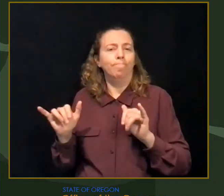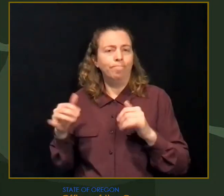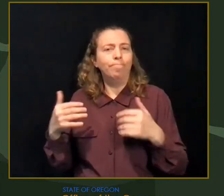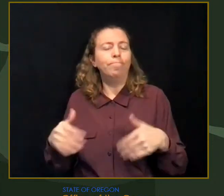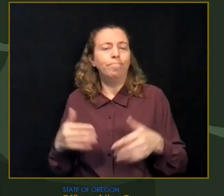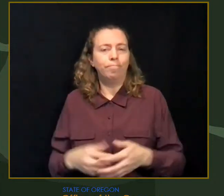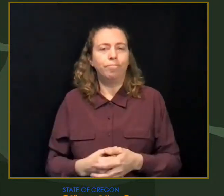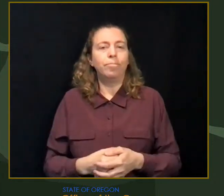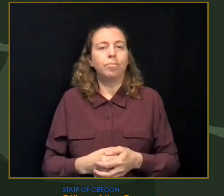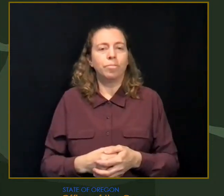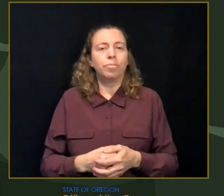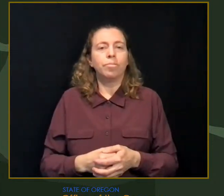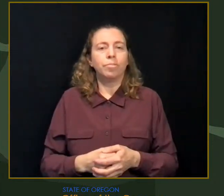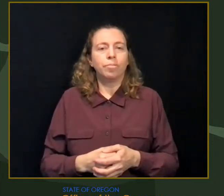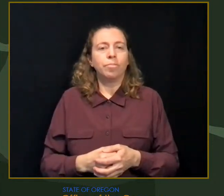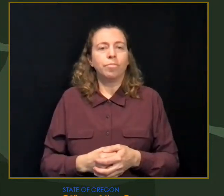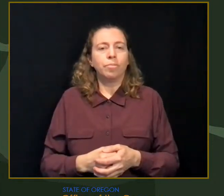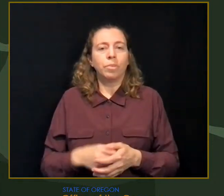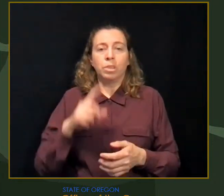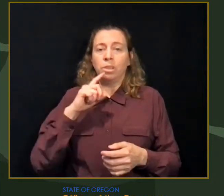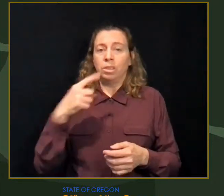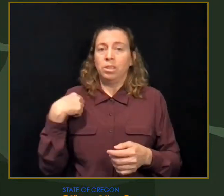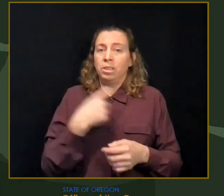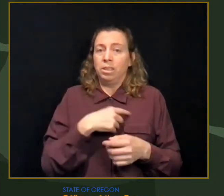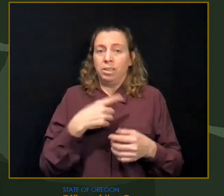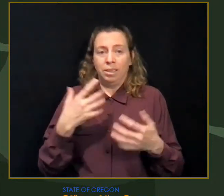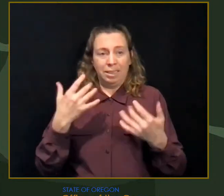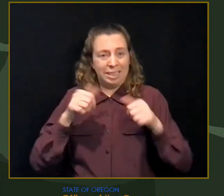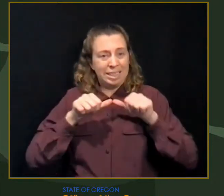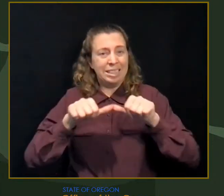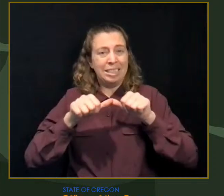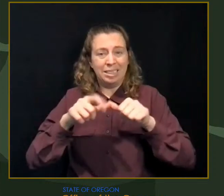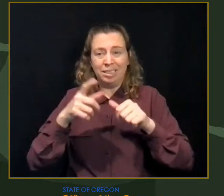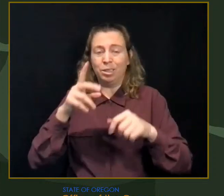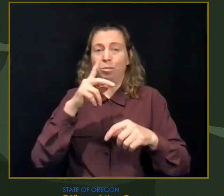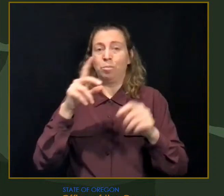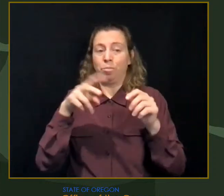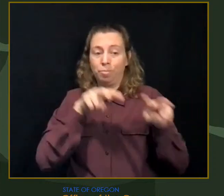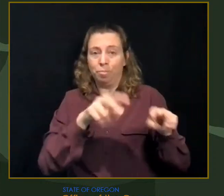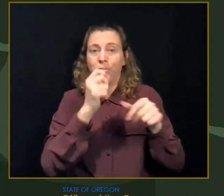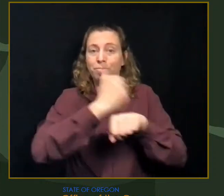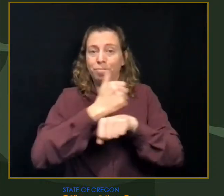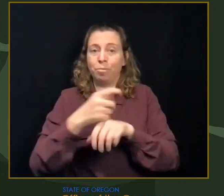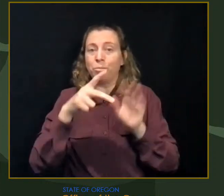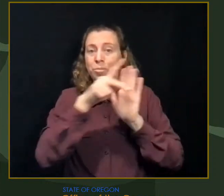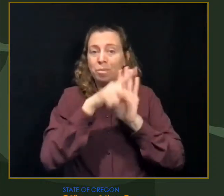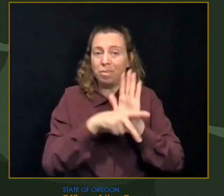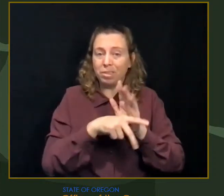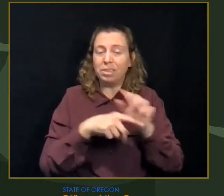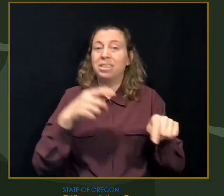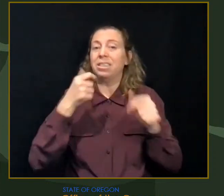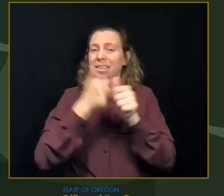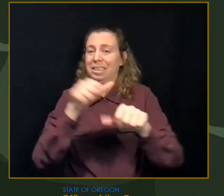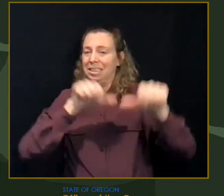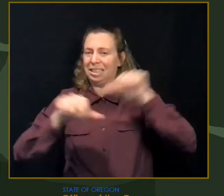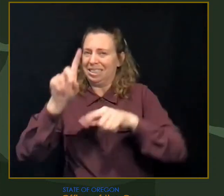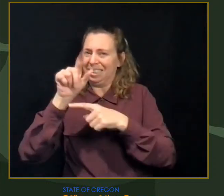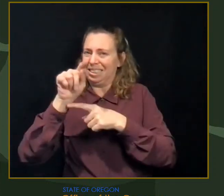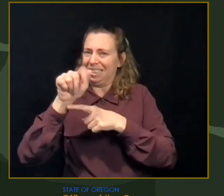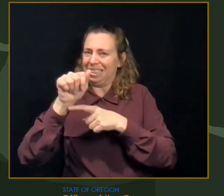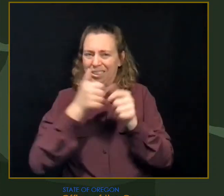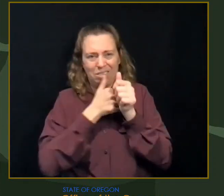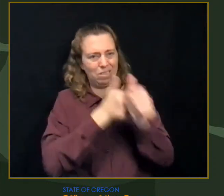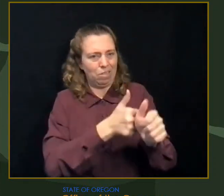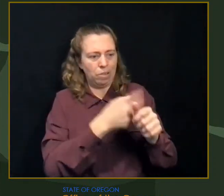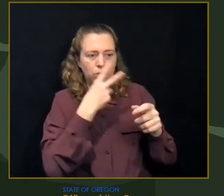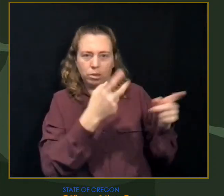health policy based on science and data. Based on the emergency declaration, is there anything more